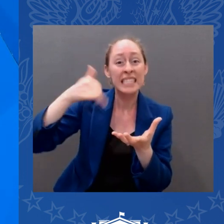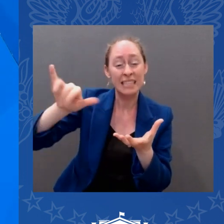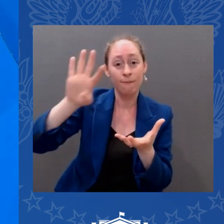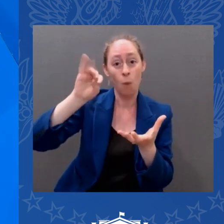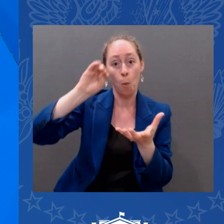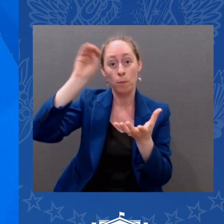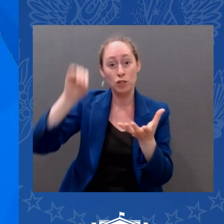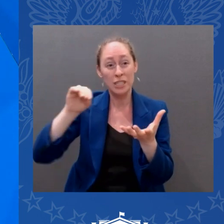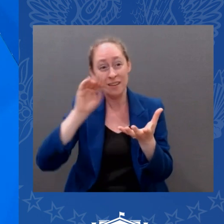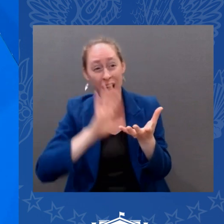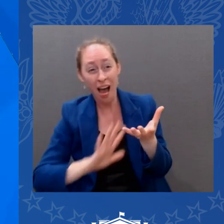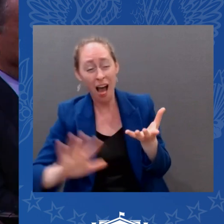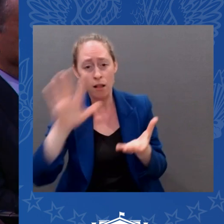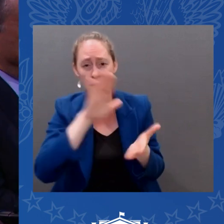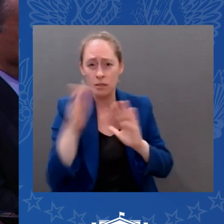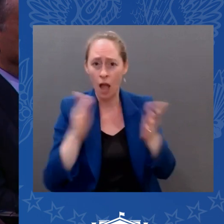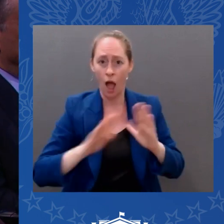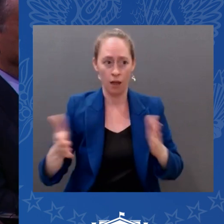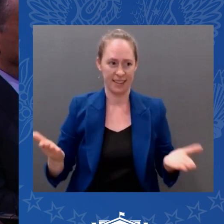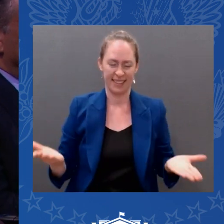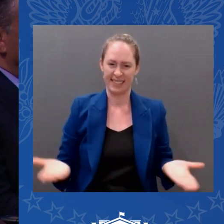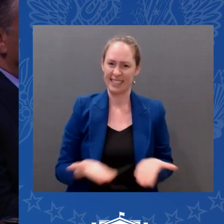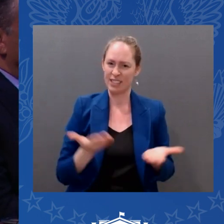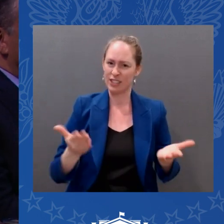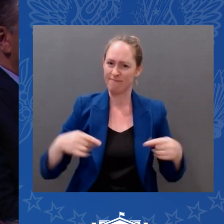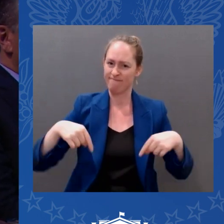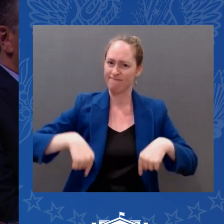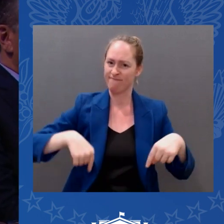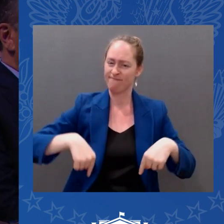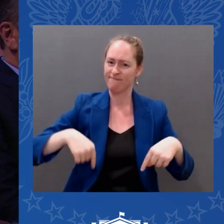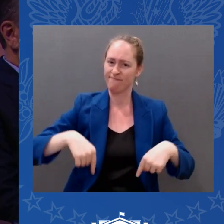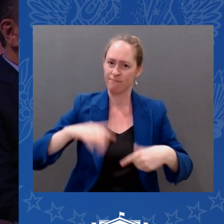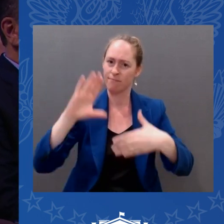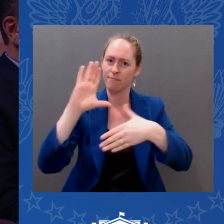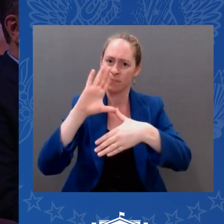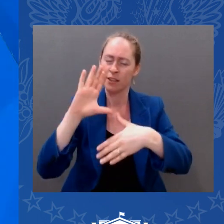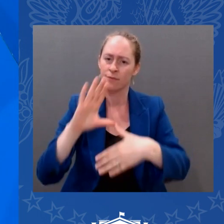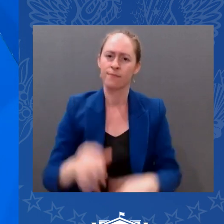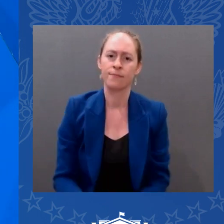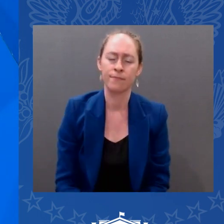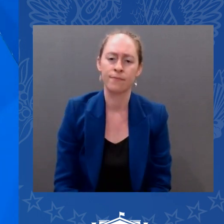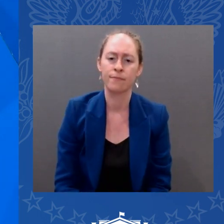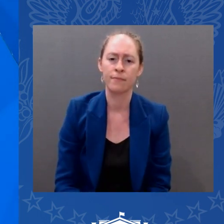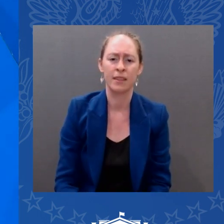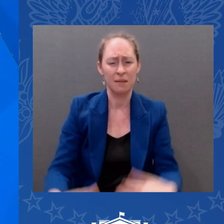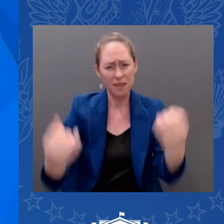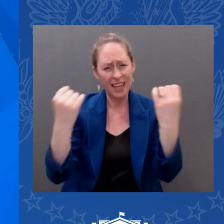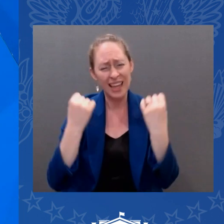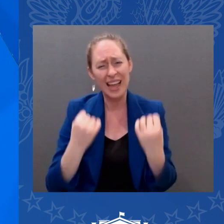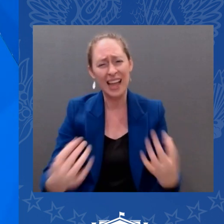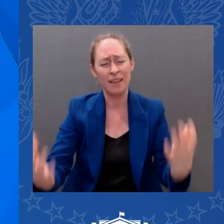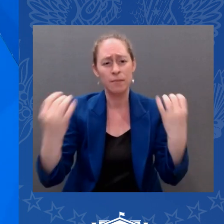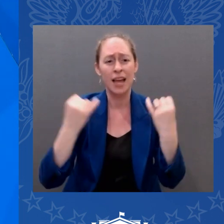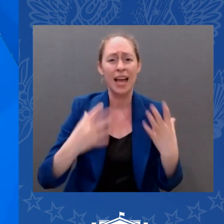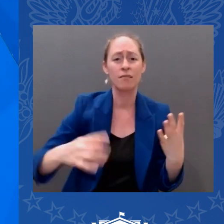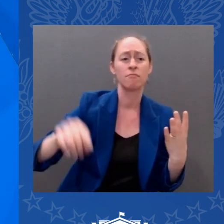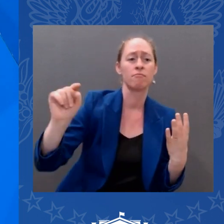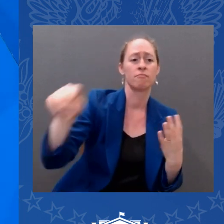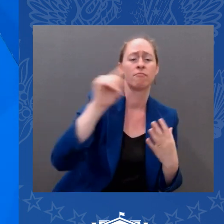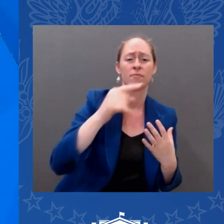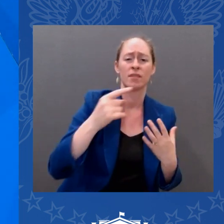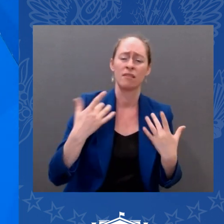grief-stricken. An ensuing economic crisis triggered by the pandemic ravaged economies throughout the